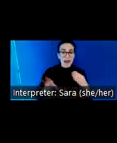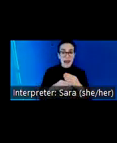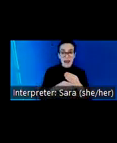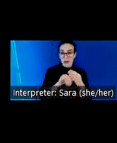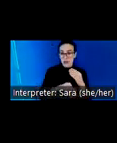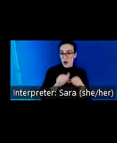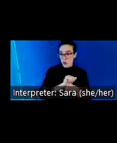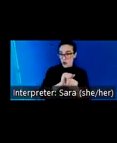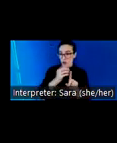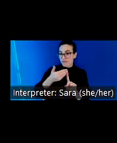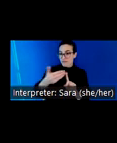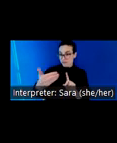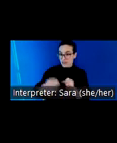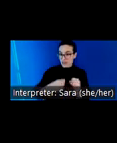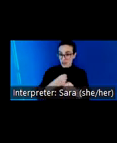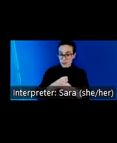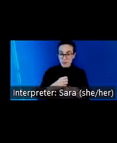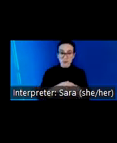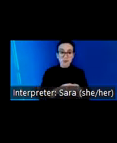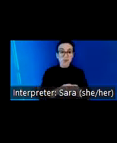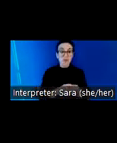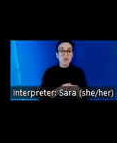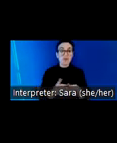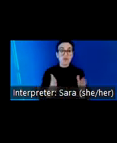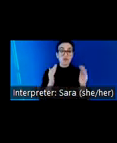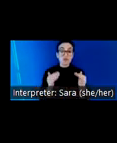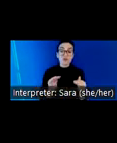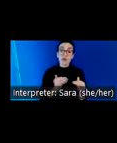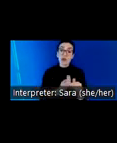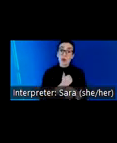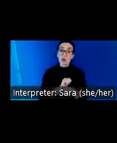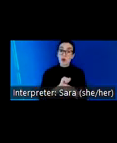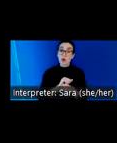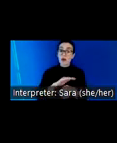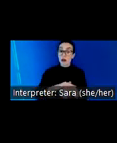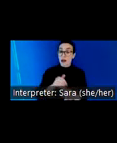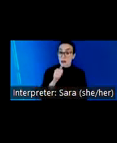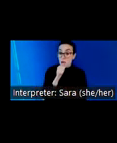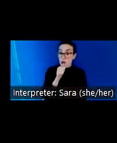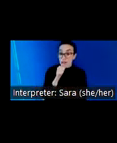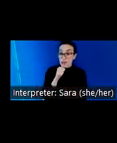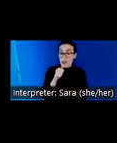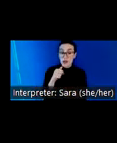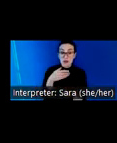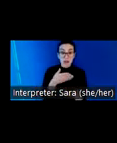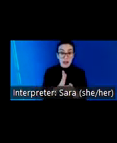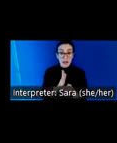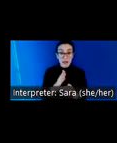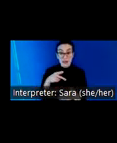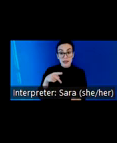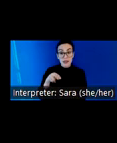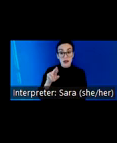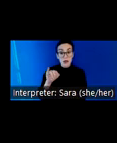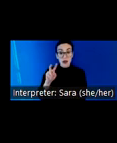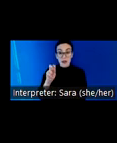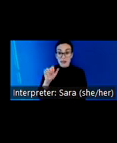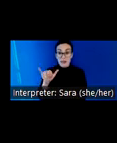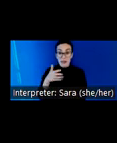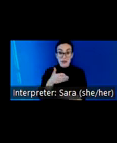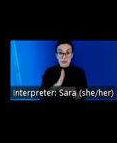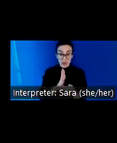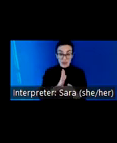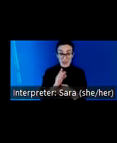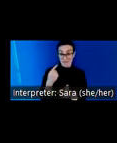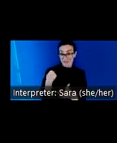Moving on to our work on privacy rights, This past year, we continue